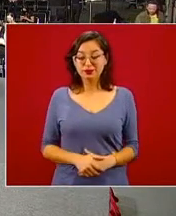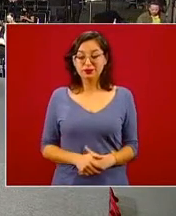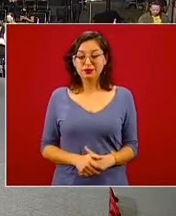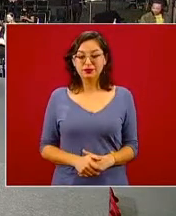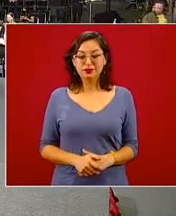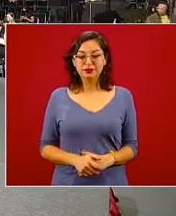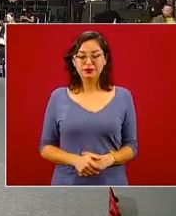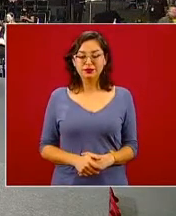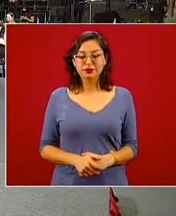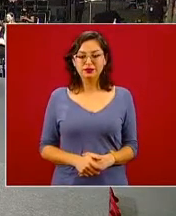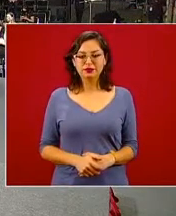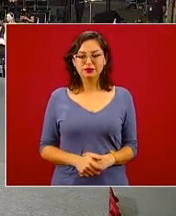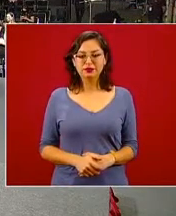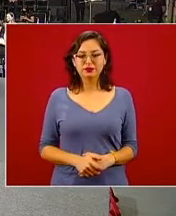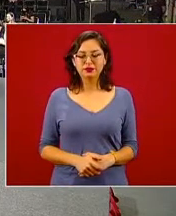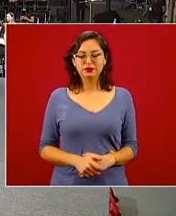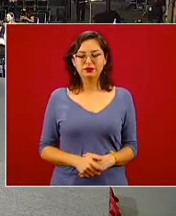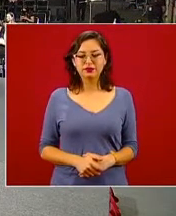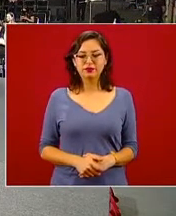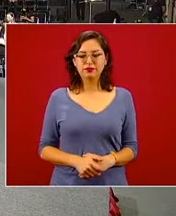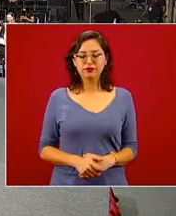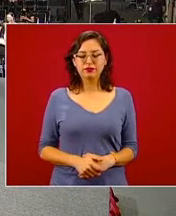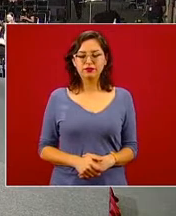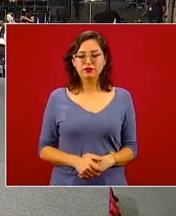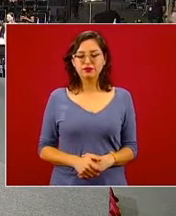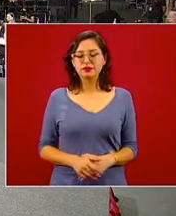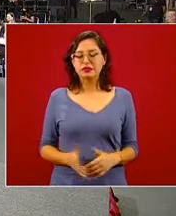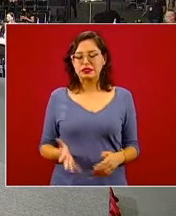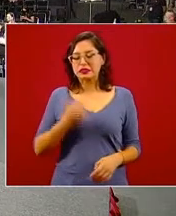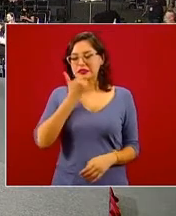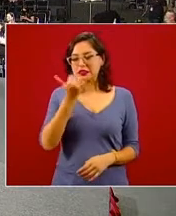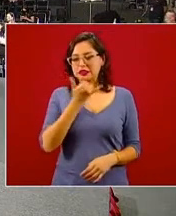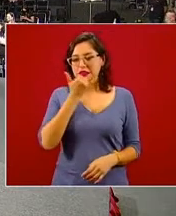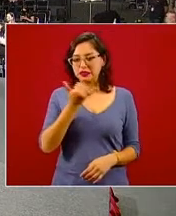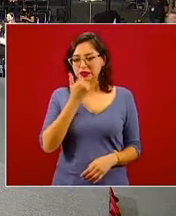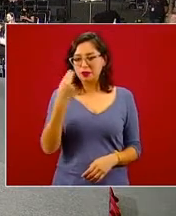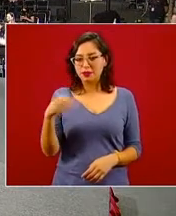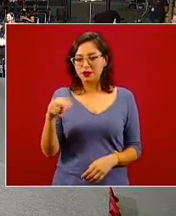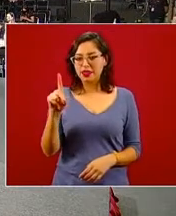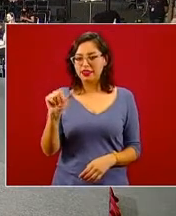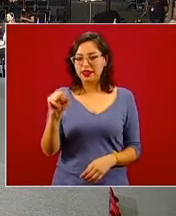Daniela, ya le estoy Yes, we have 3 minutes Decía left. Mauricio Rodrigo Alejandro ya. Daniela.